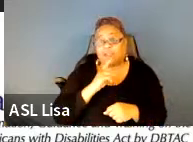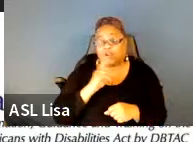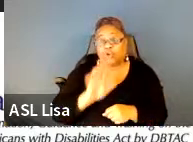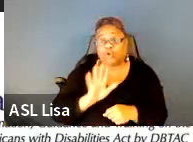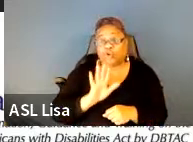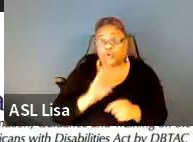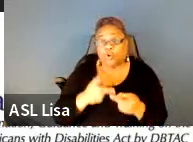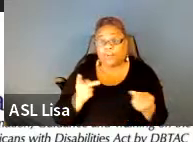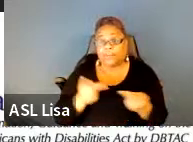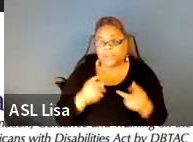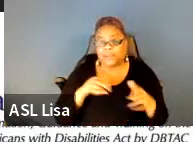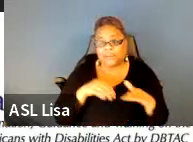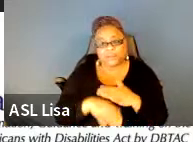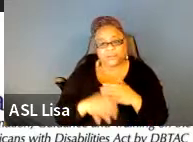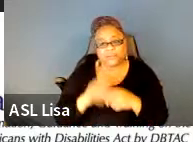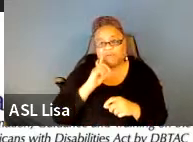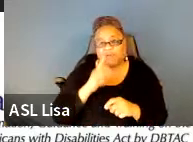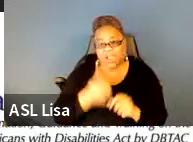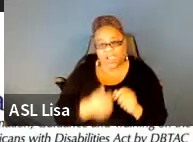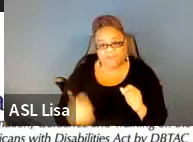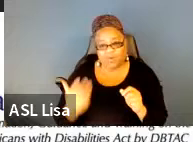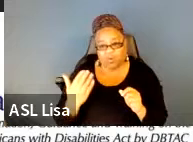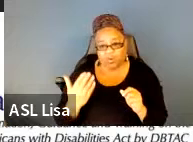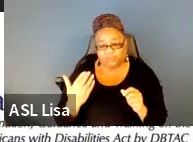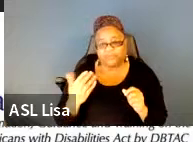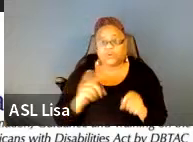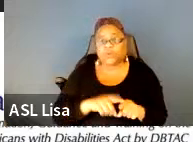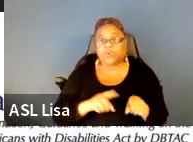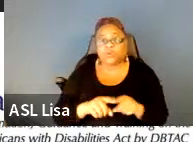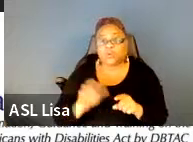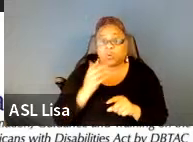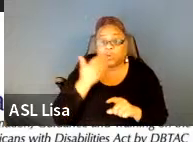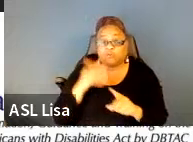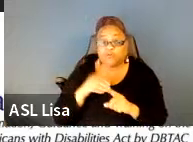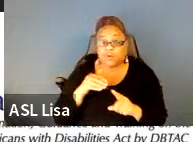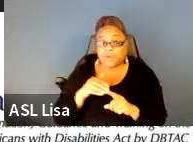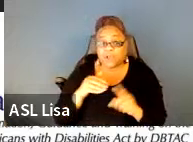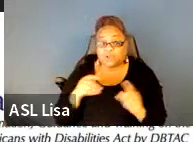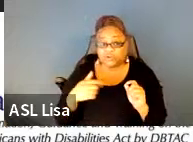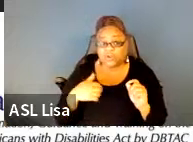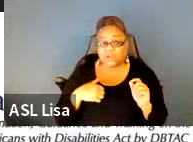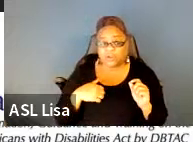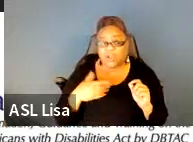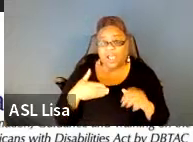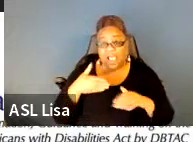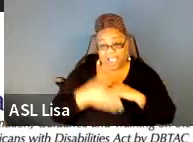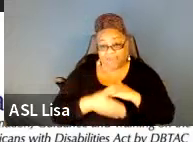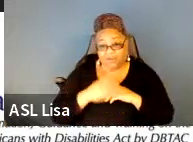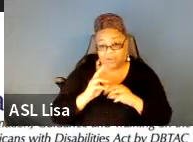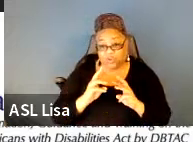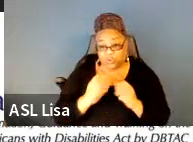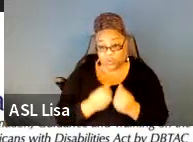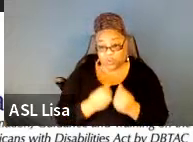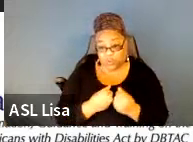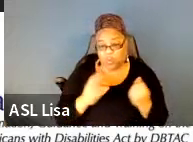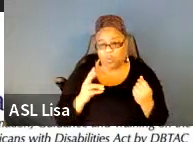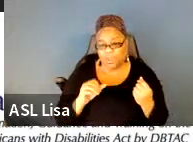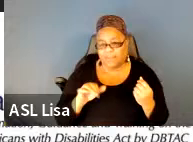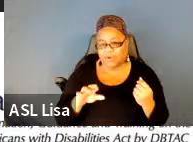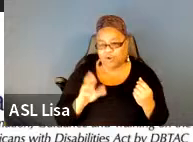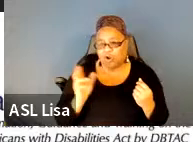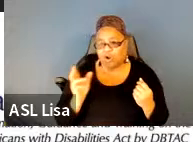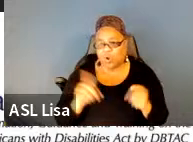everyone. I also want to remind you that at the post after this webinar is over, you have an